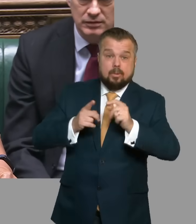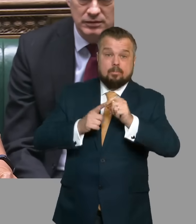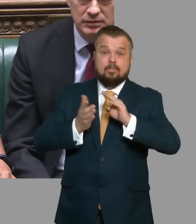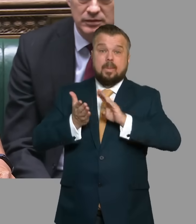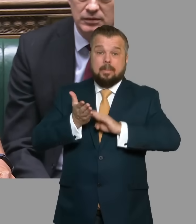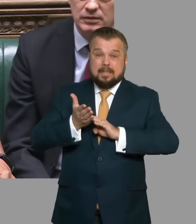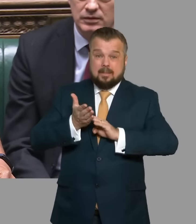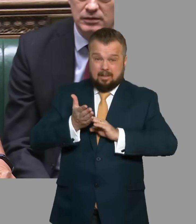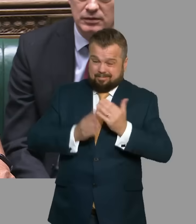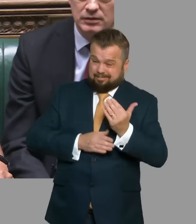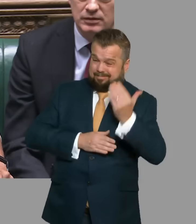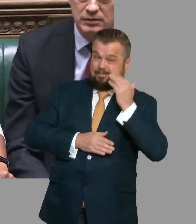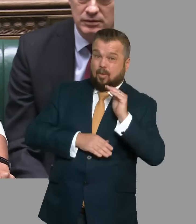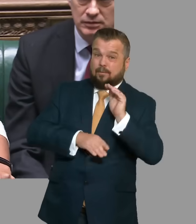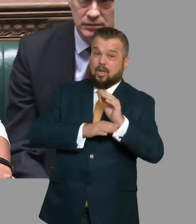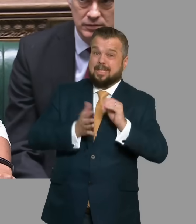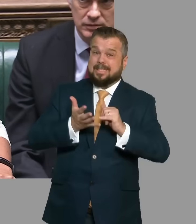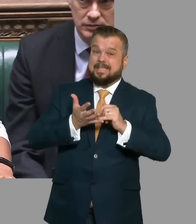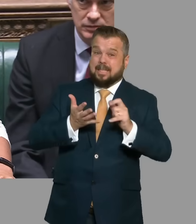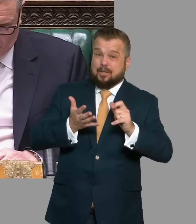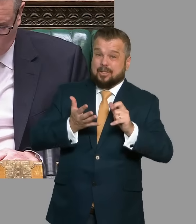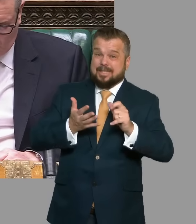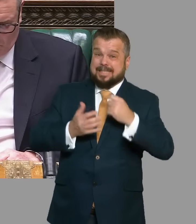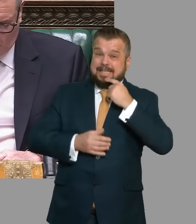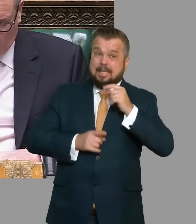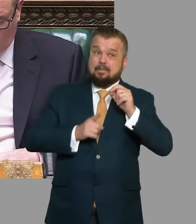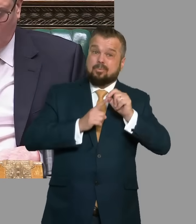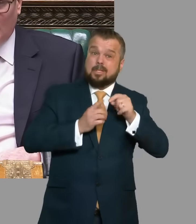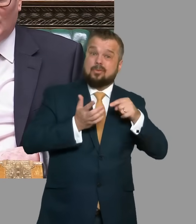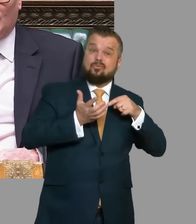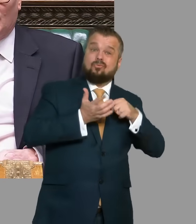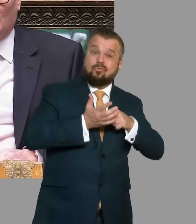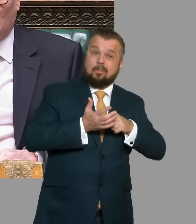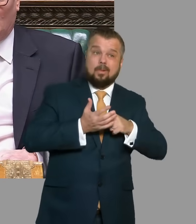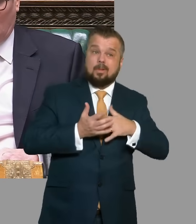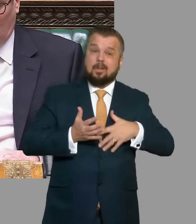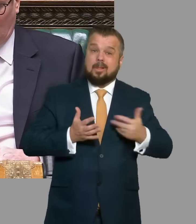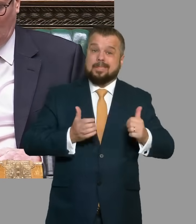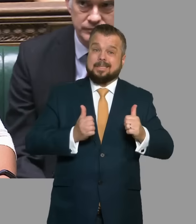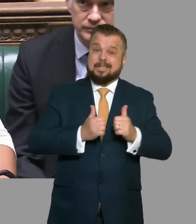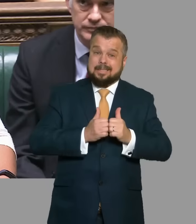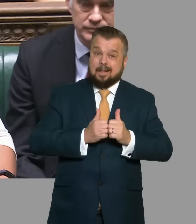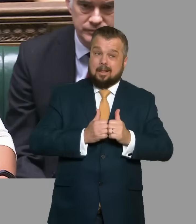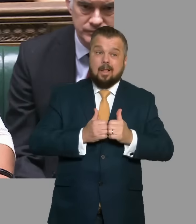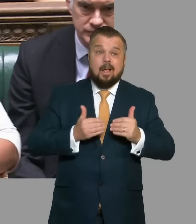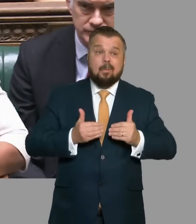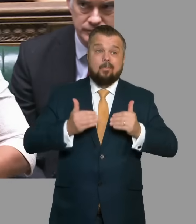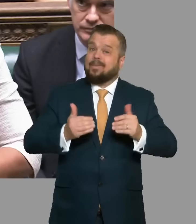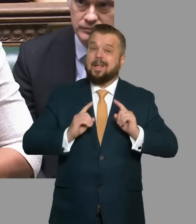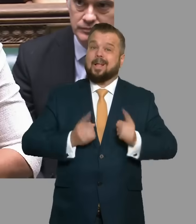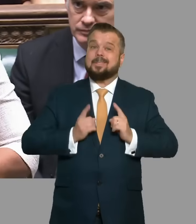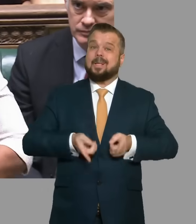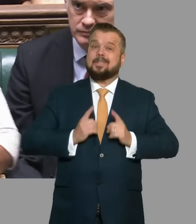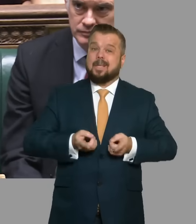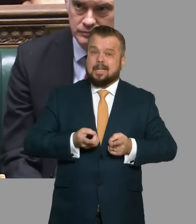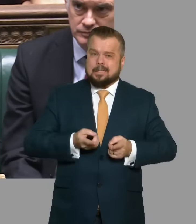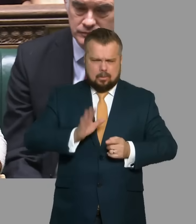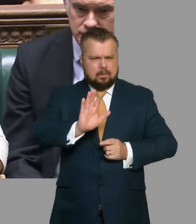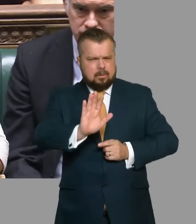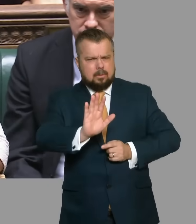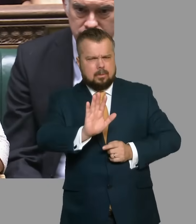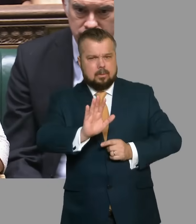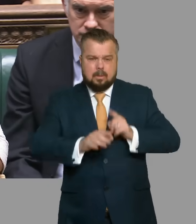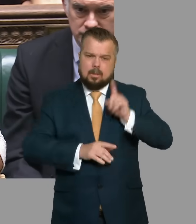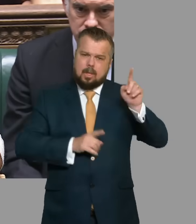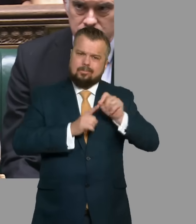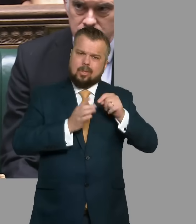Chagos deal is an act of great stupidity and a sign of total weakness. We didn't need President